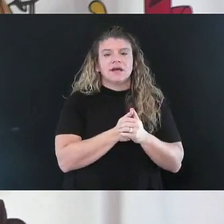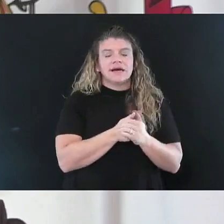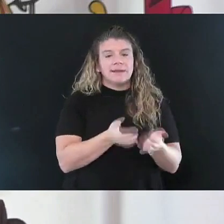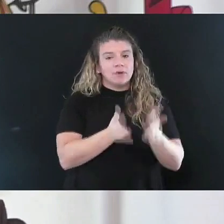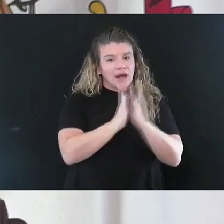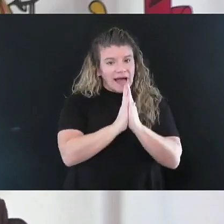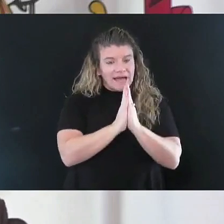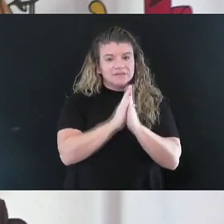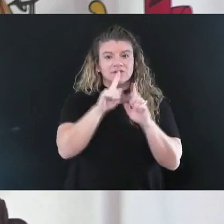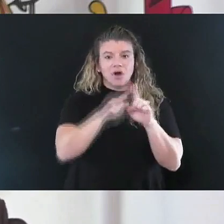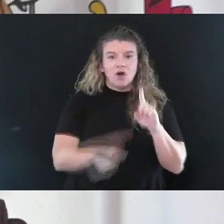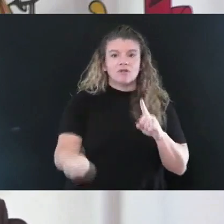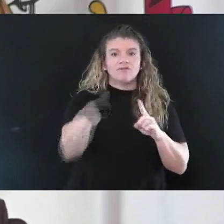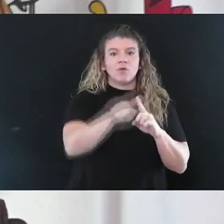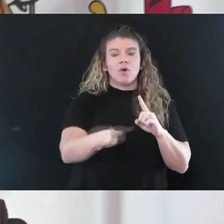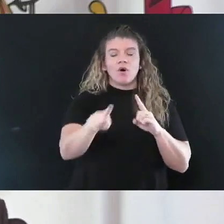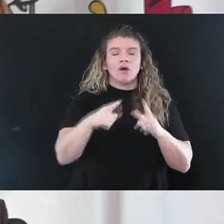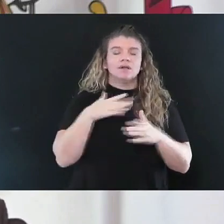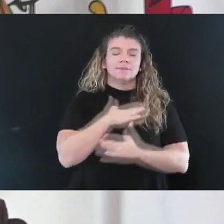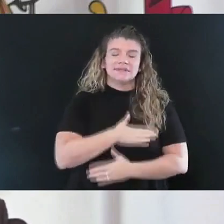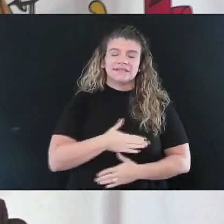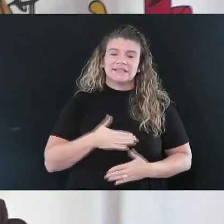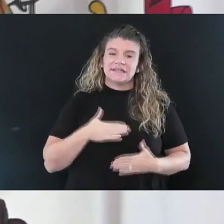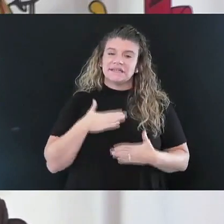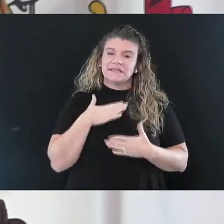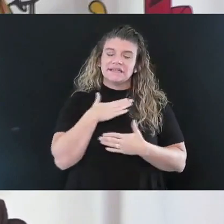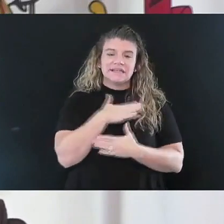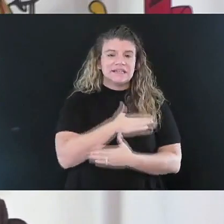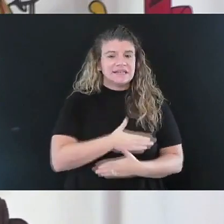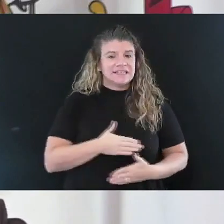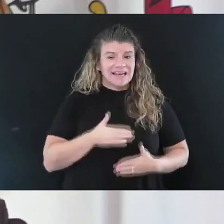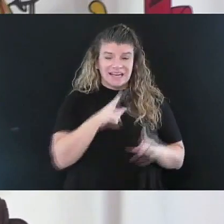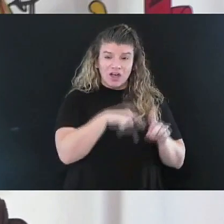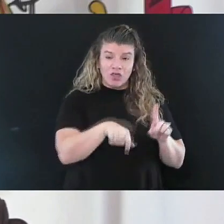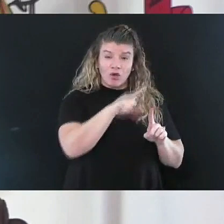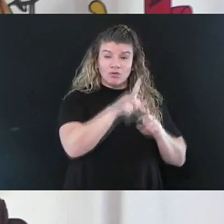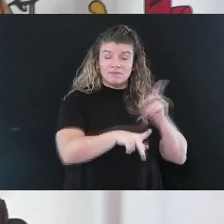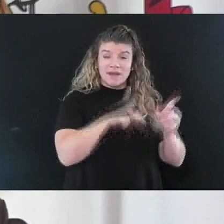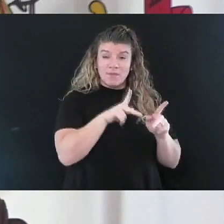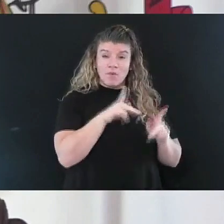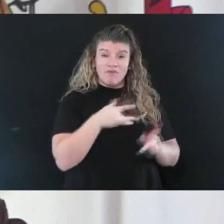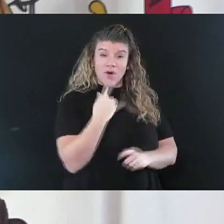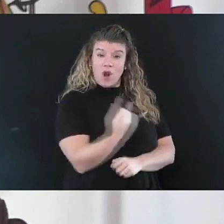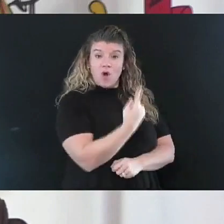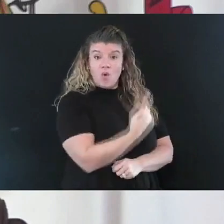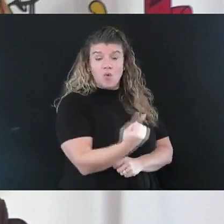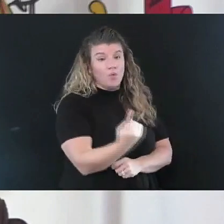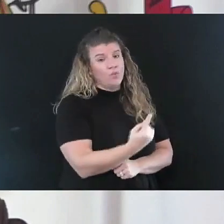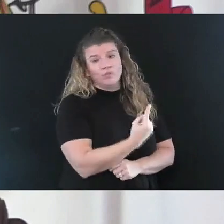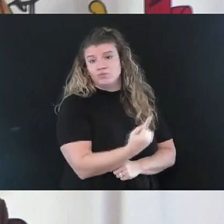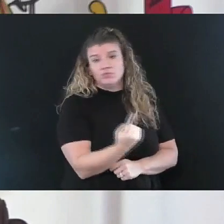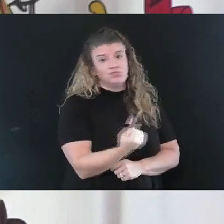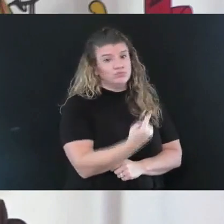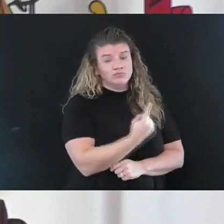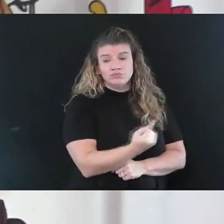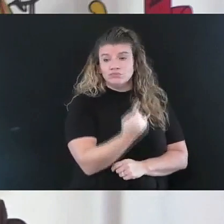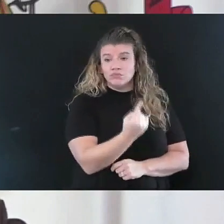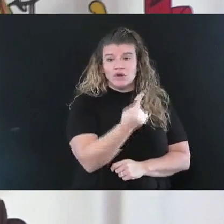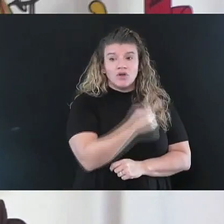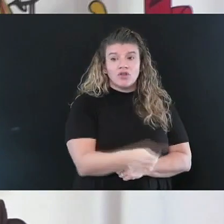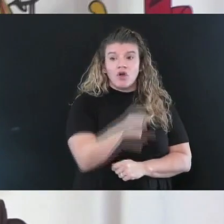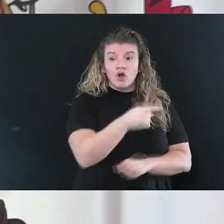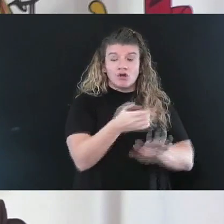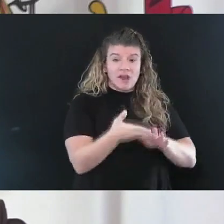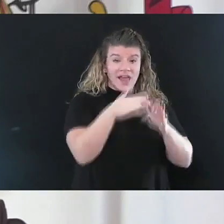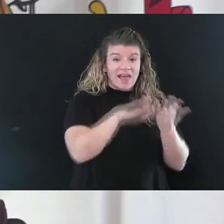West Virginians to please not let these people feel alone. Not let their